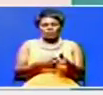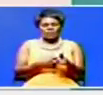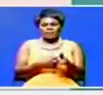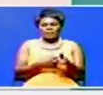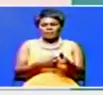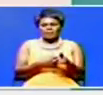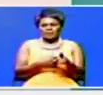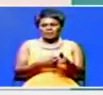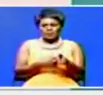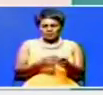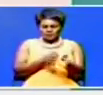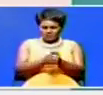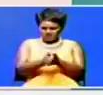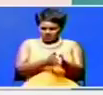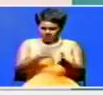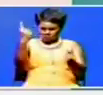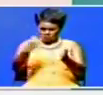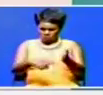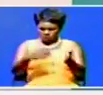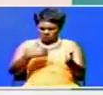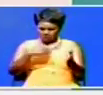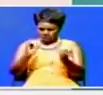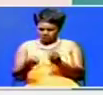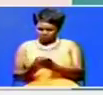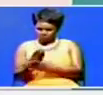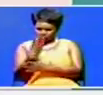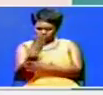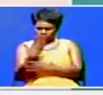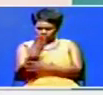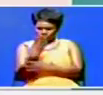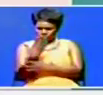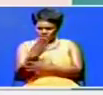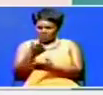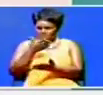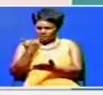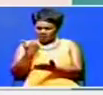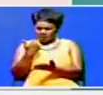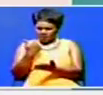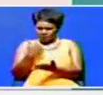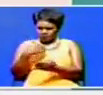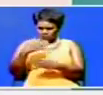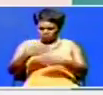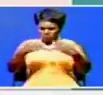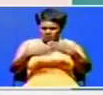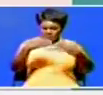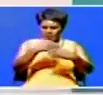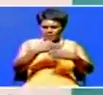what's particularly interesting here is that we have created the most solid and best ground plate to build on.